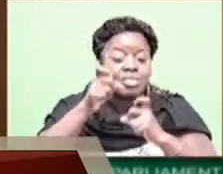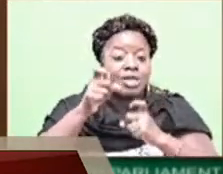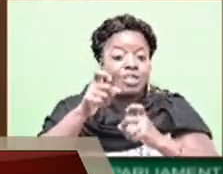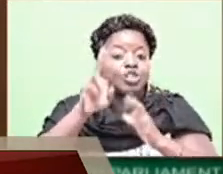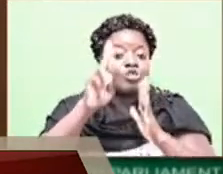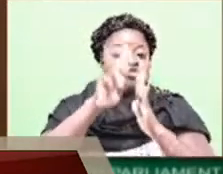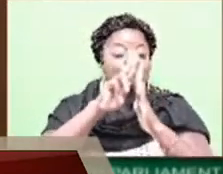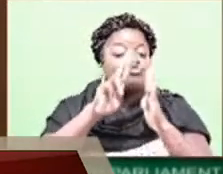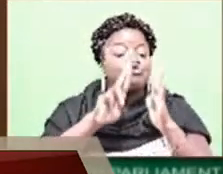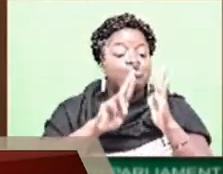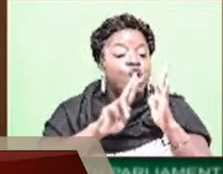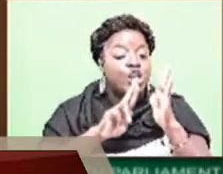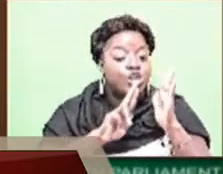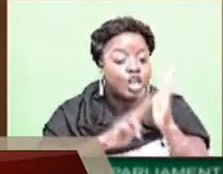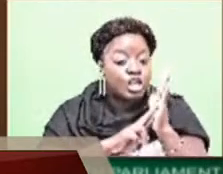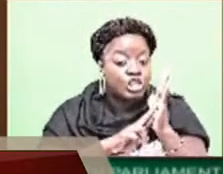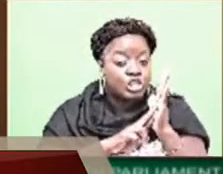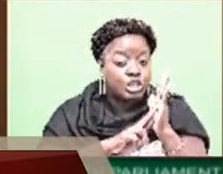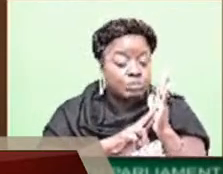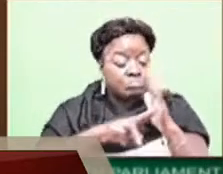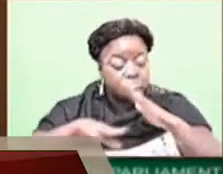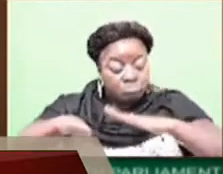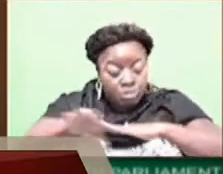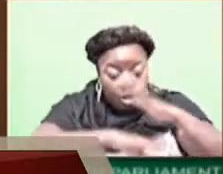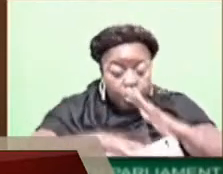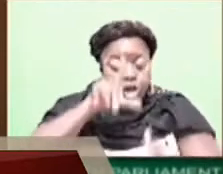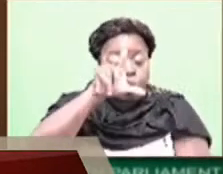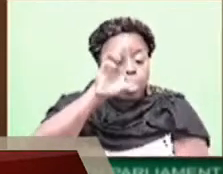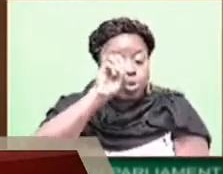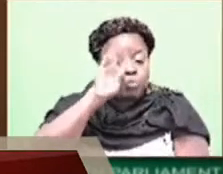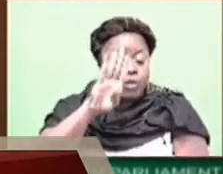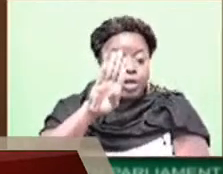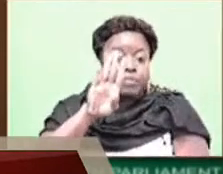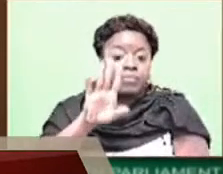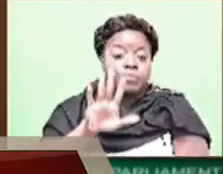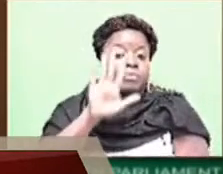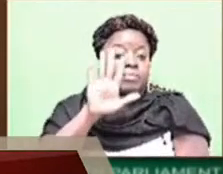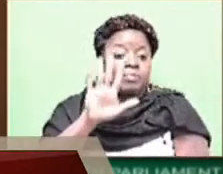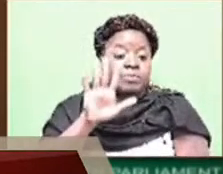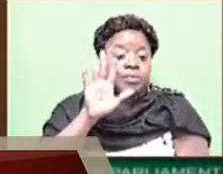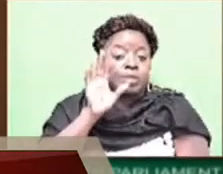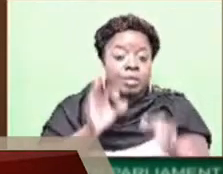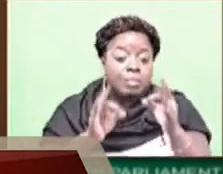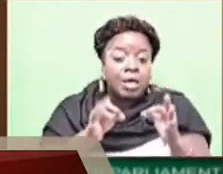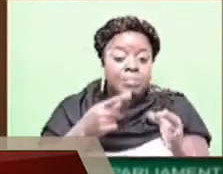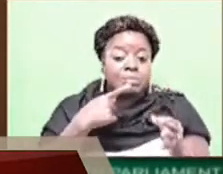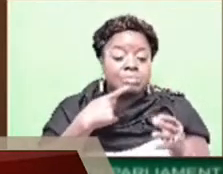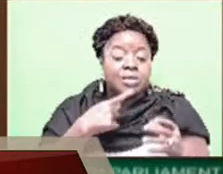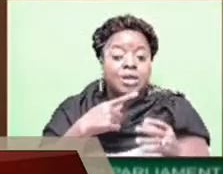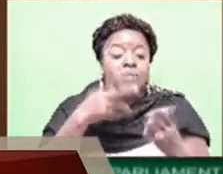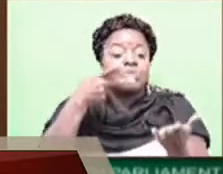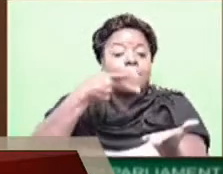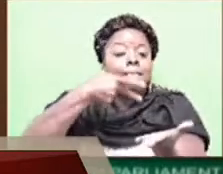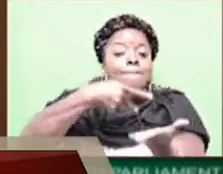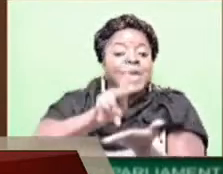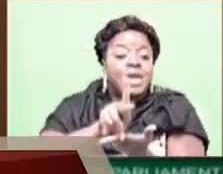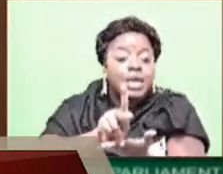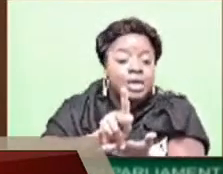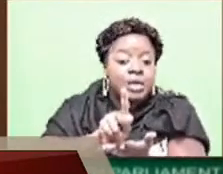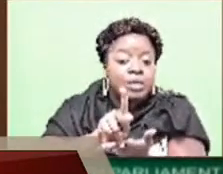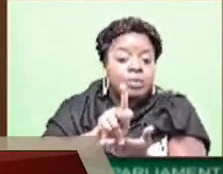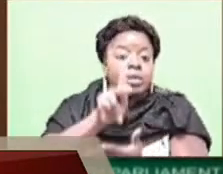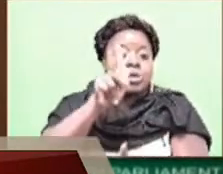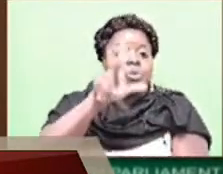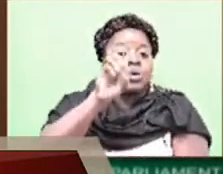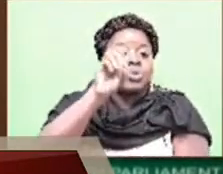under this section, that's section 105, may prescribe the form of the fixed penalty notice under section 105A and